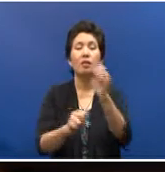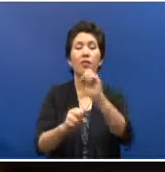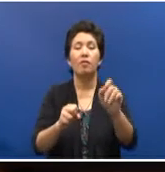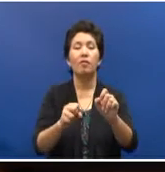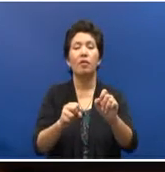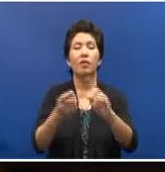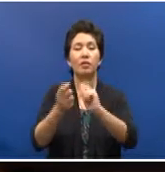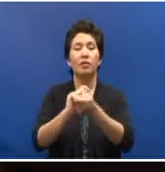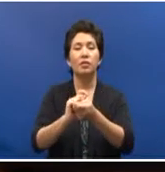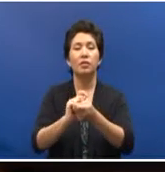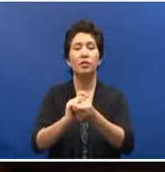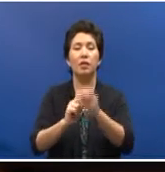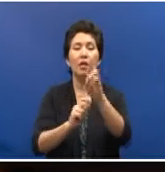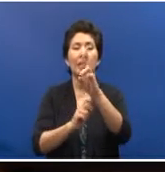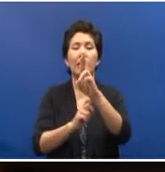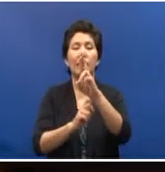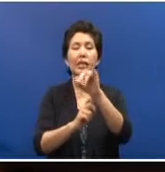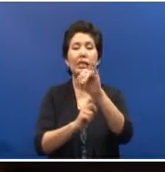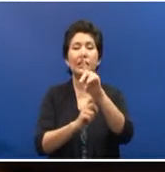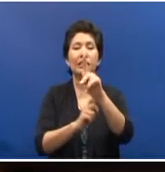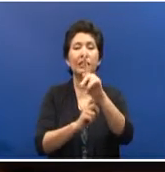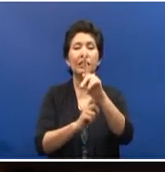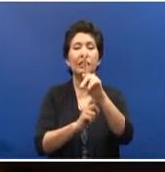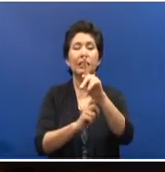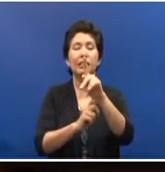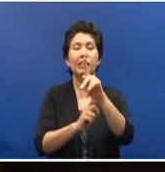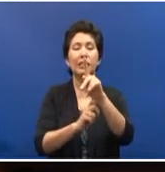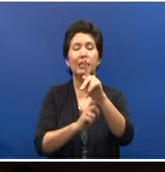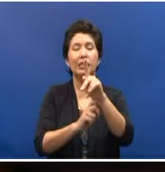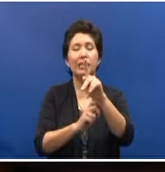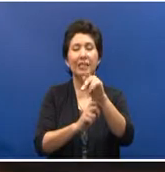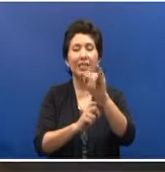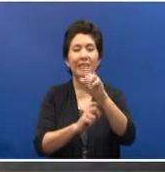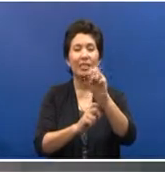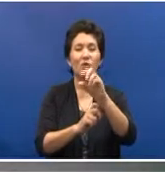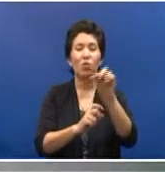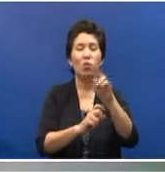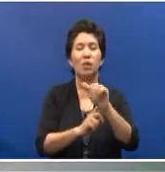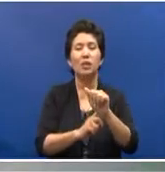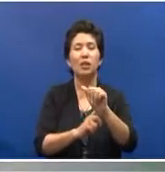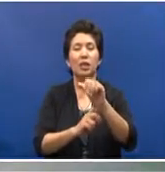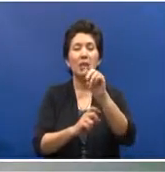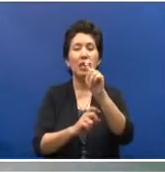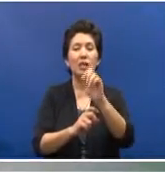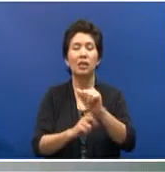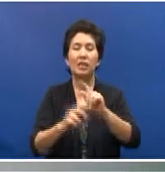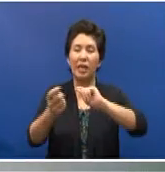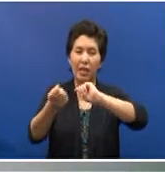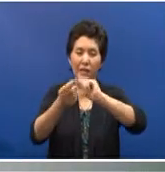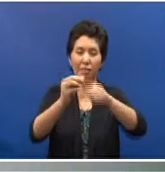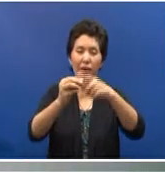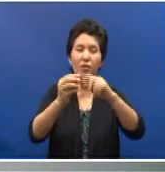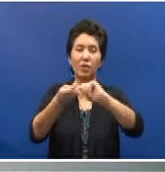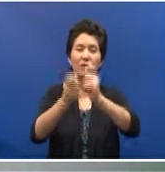exchange through reciprocity. Okay, what is reciprocity? It is about the